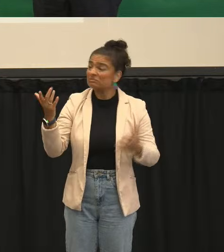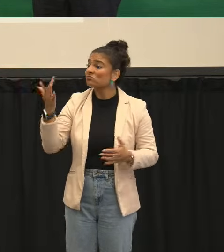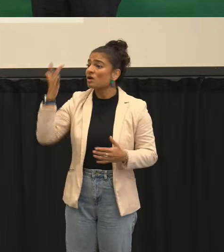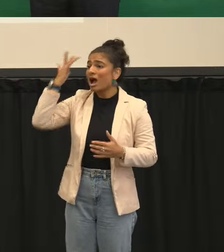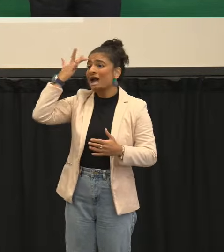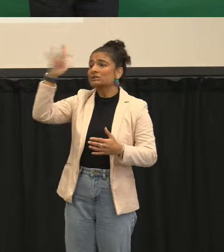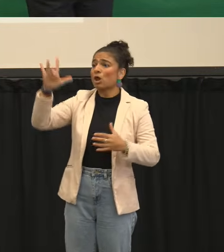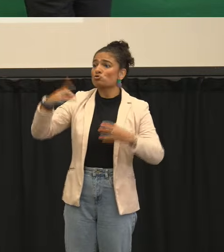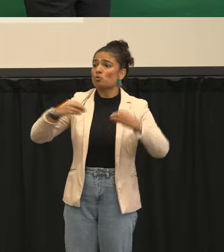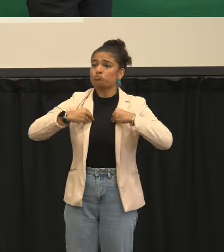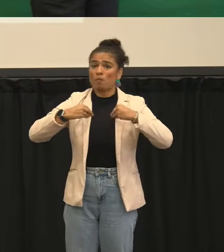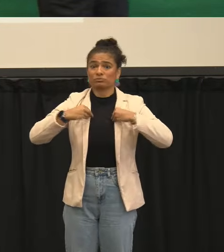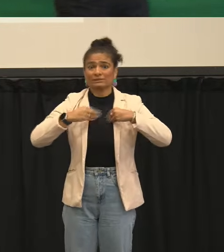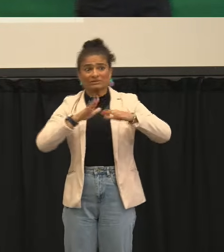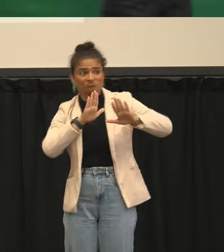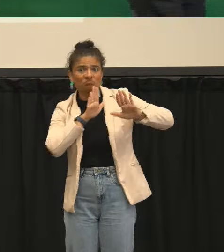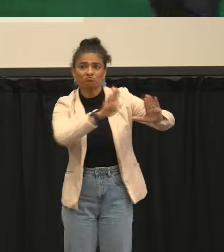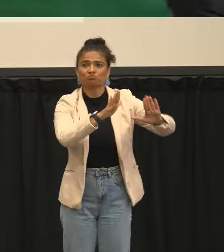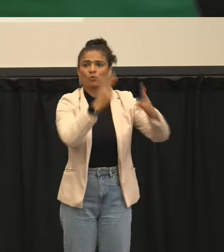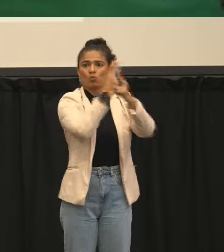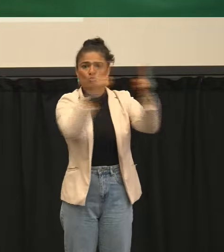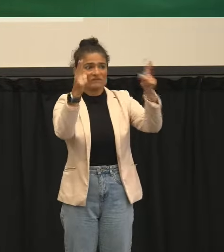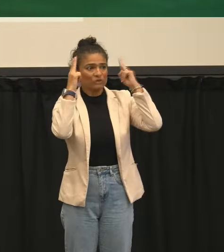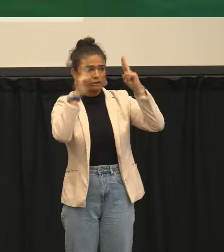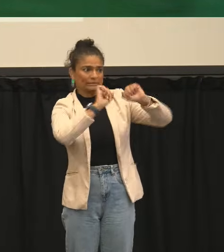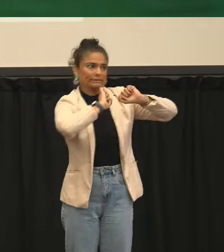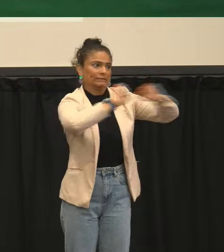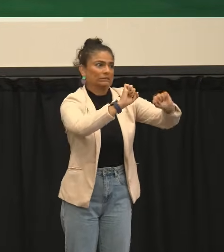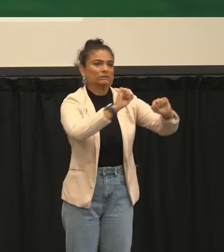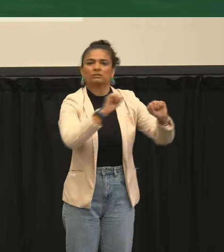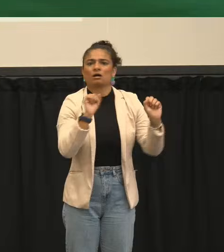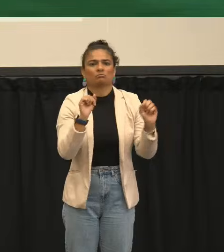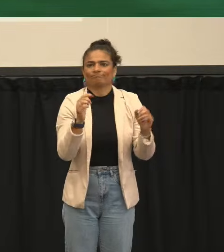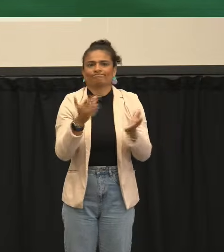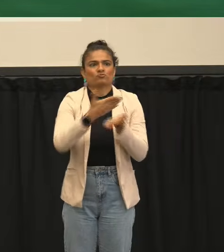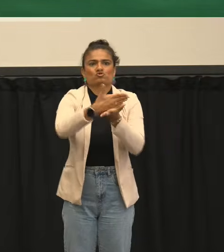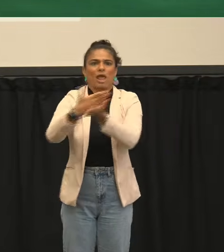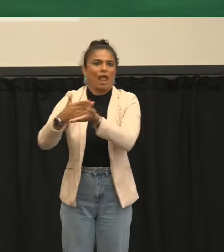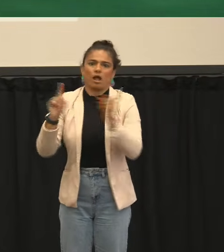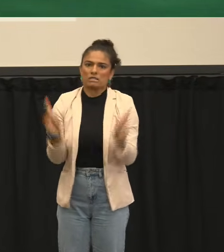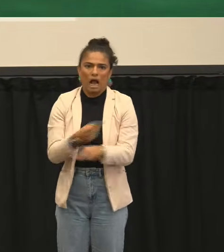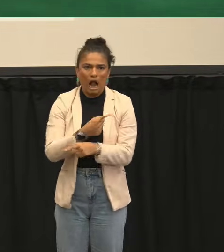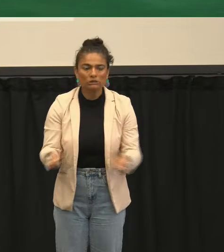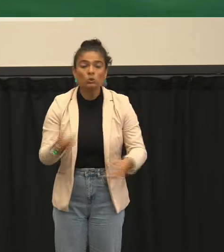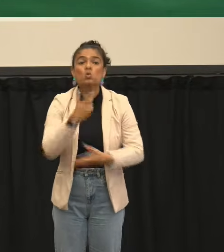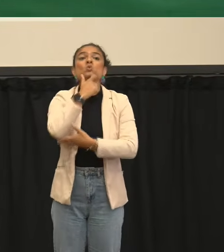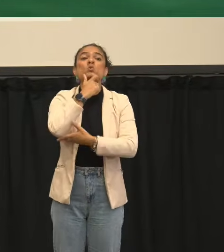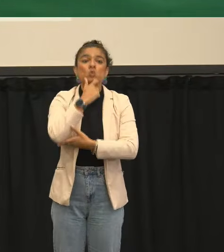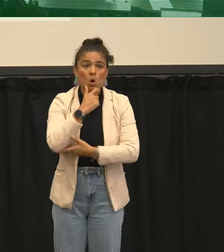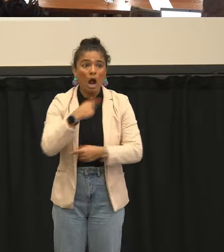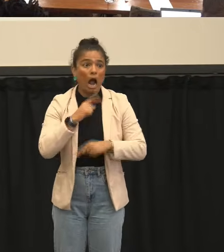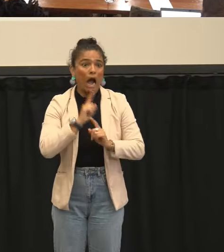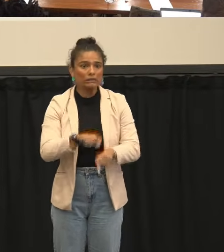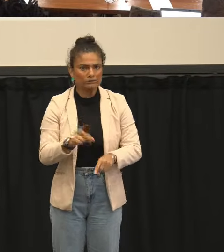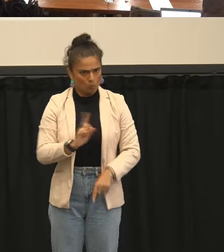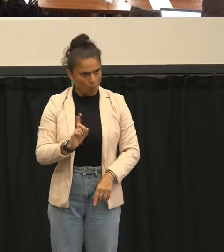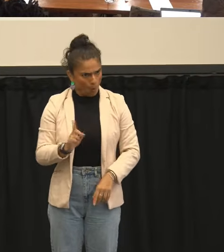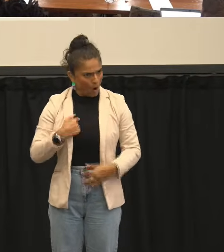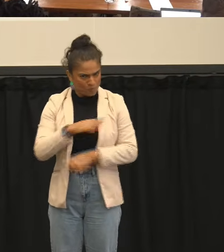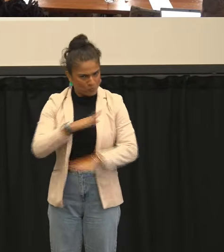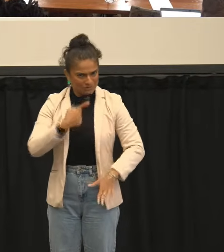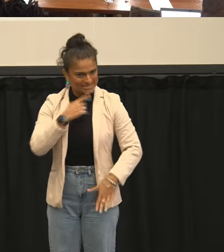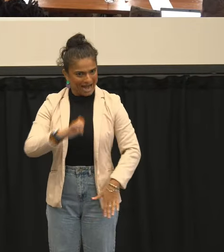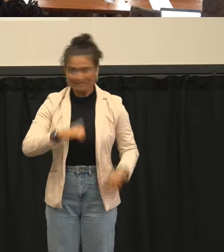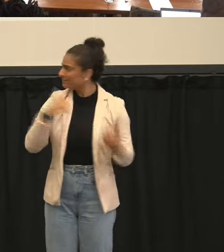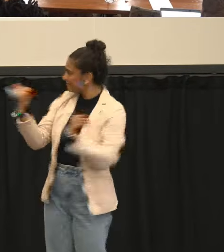Okay, that's quite an interesting question. Intellectual property that belongs to the universities, and that's institutional